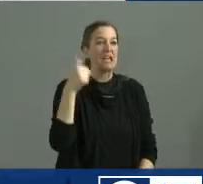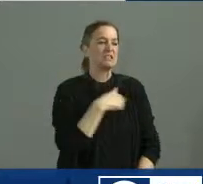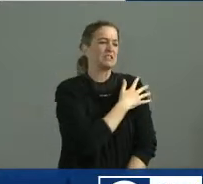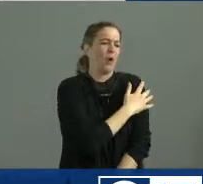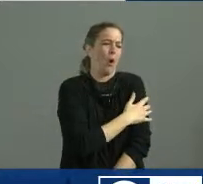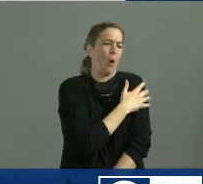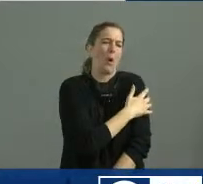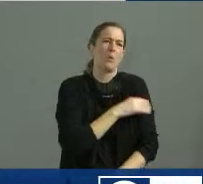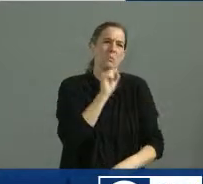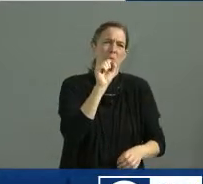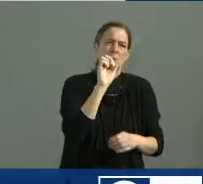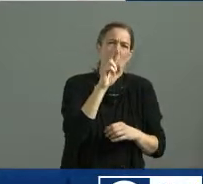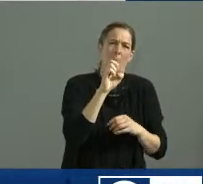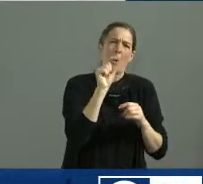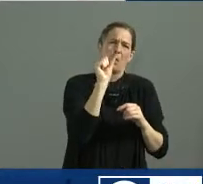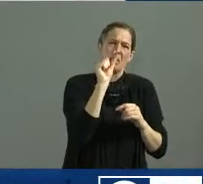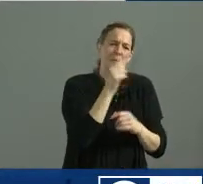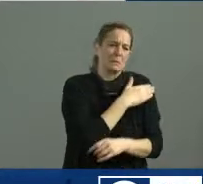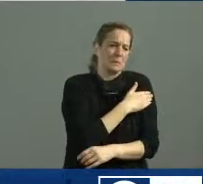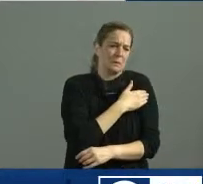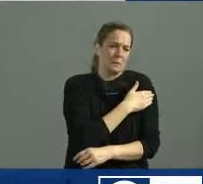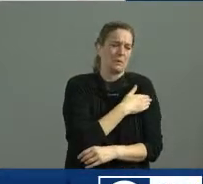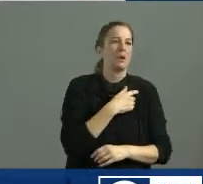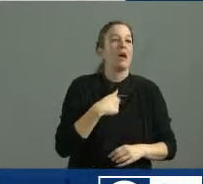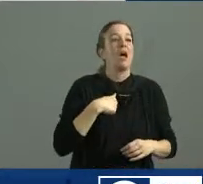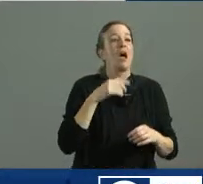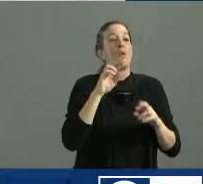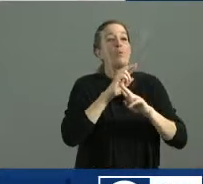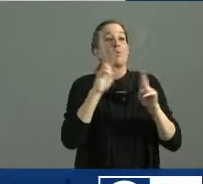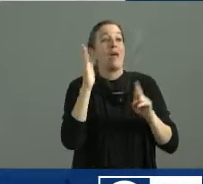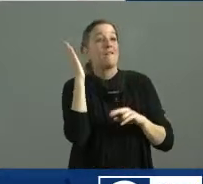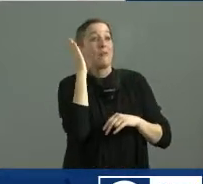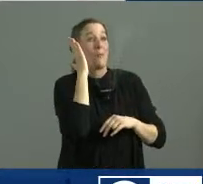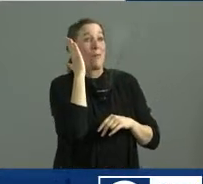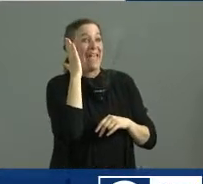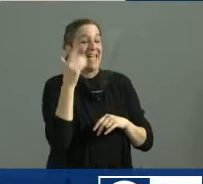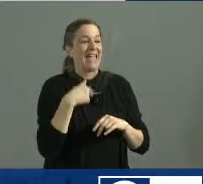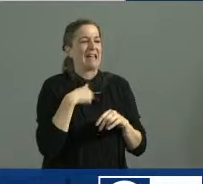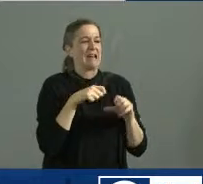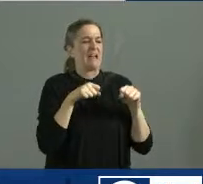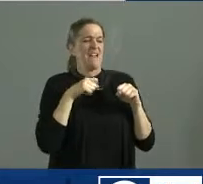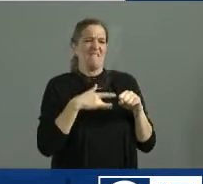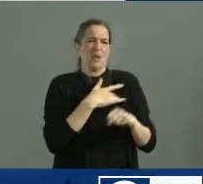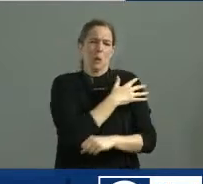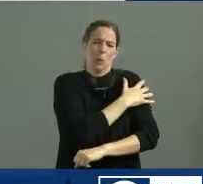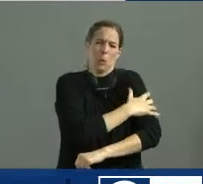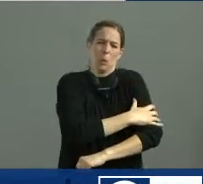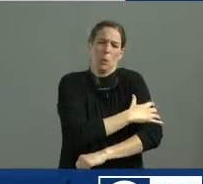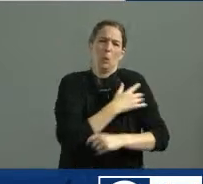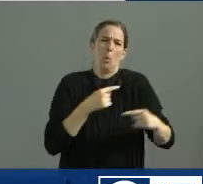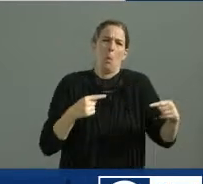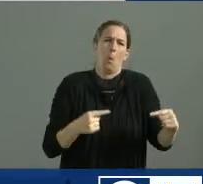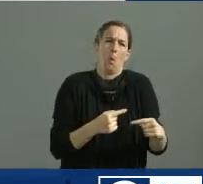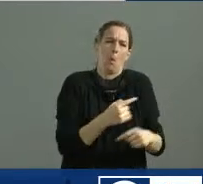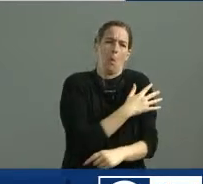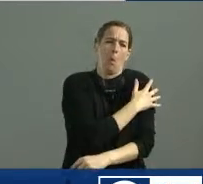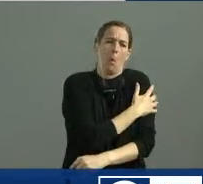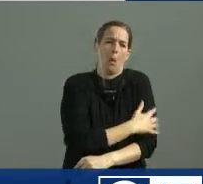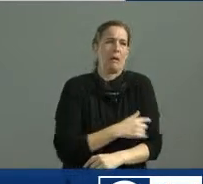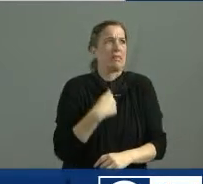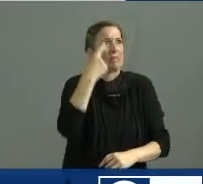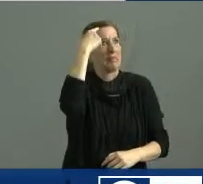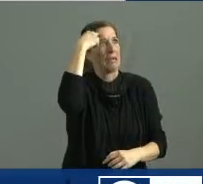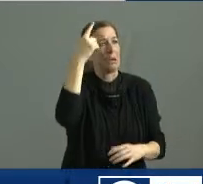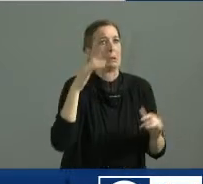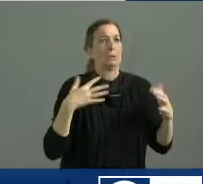my arm was sore at the injection site, and I thought, oh no, I'm in for it. I'm gonna have a dead arm tomorrow. But when I woke up, I had absolutely no